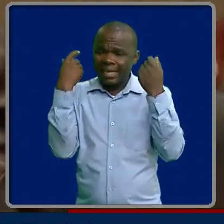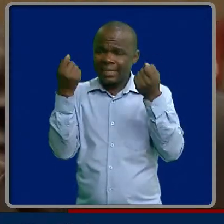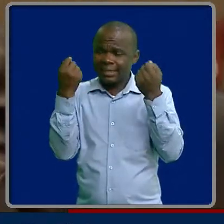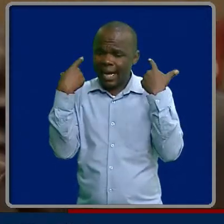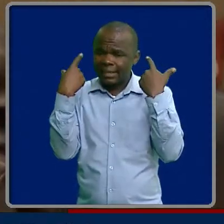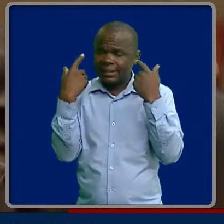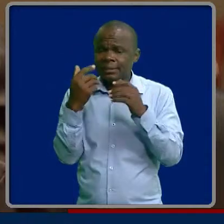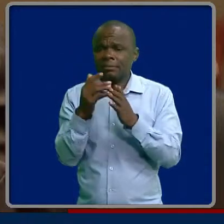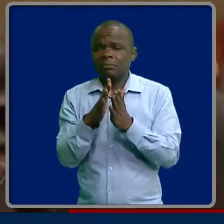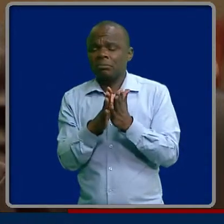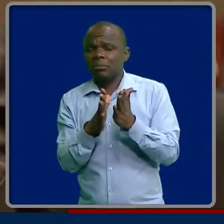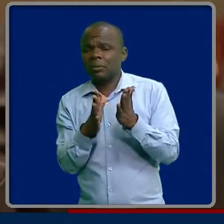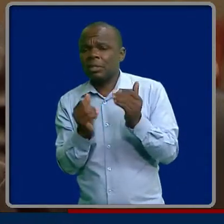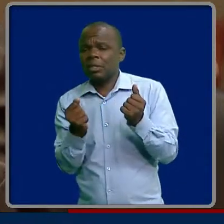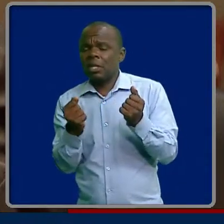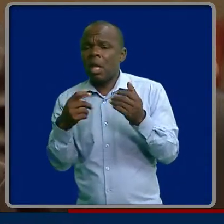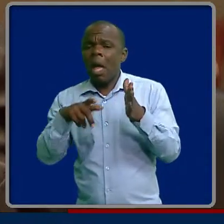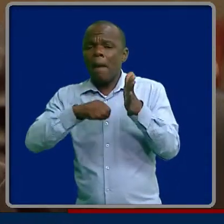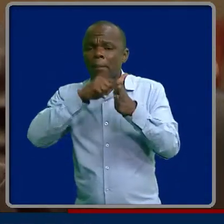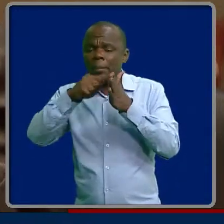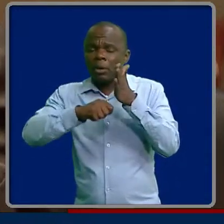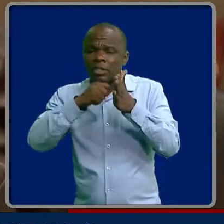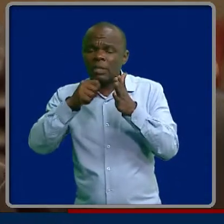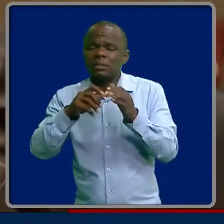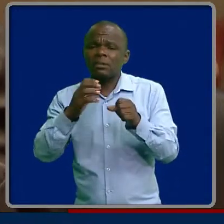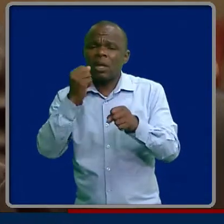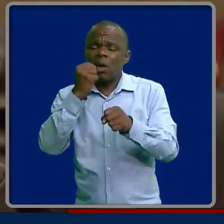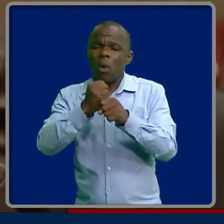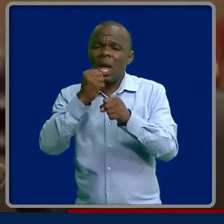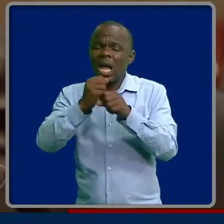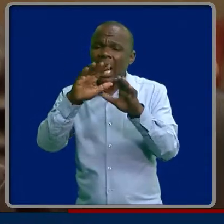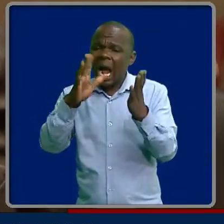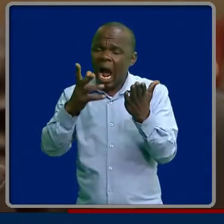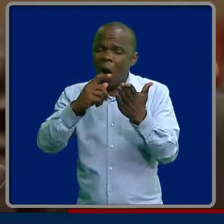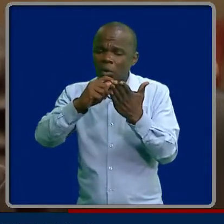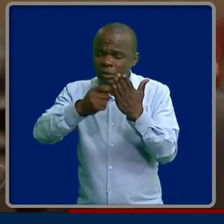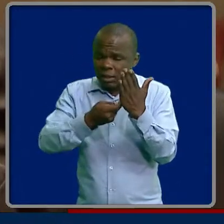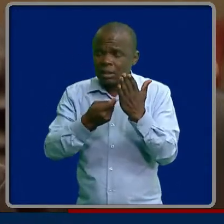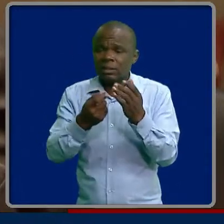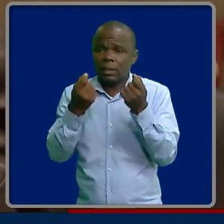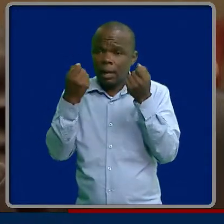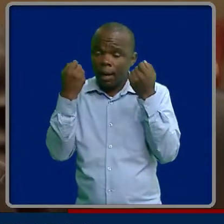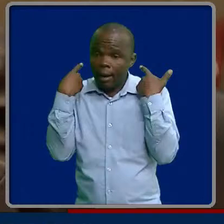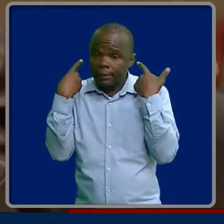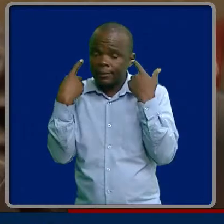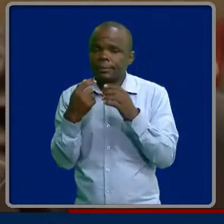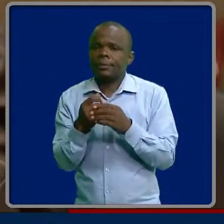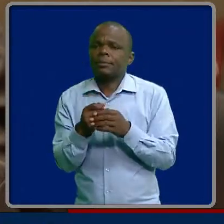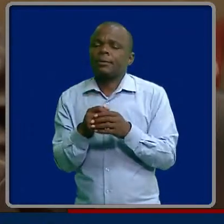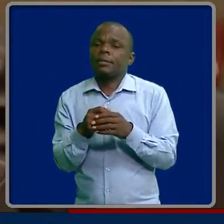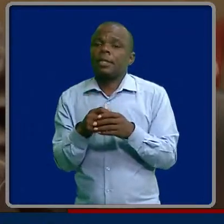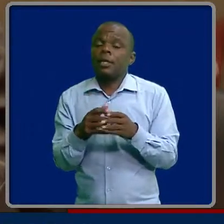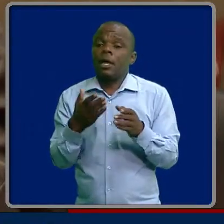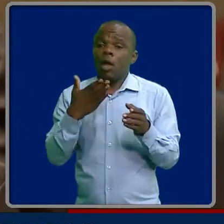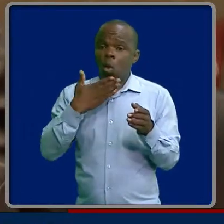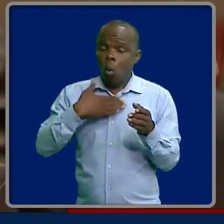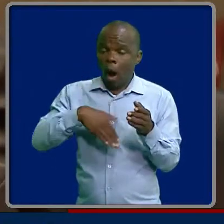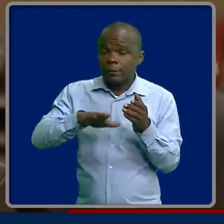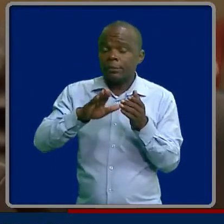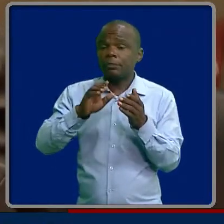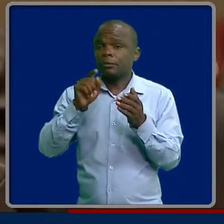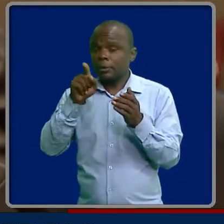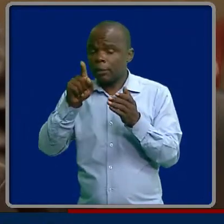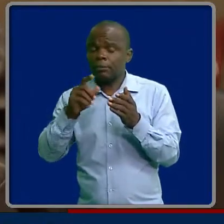the expected output of the project, including invoices. He says the office would also like to go and inspect